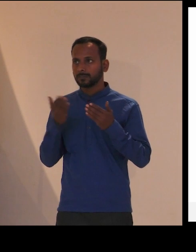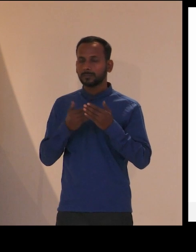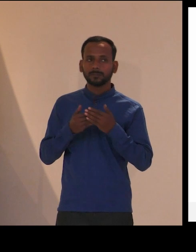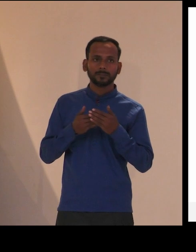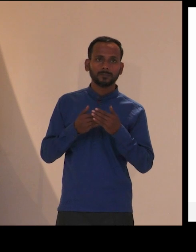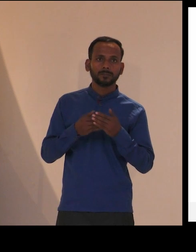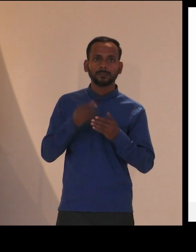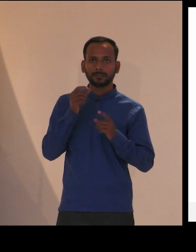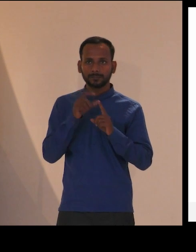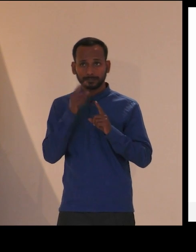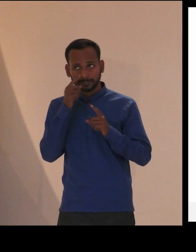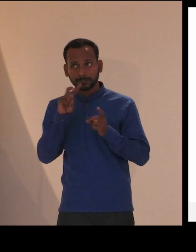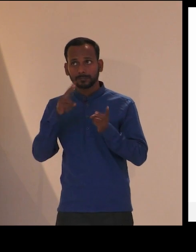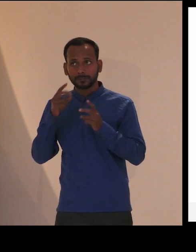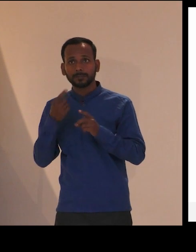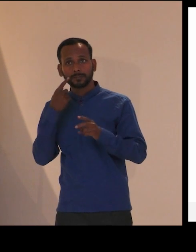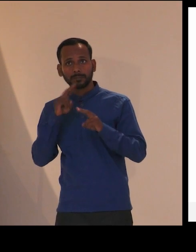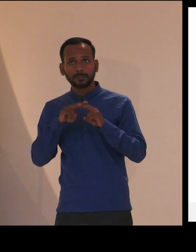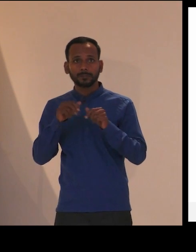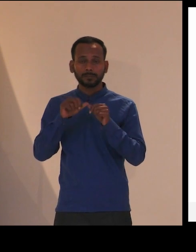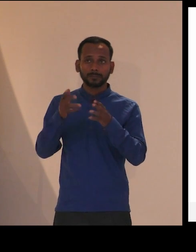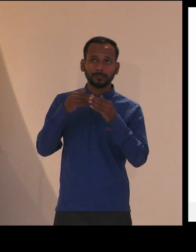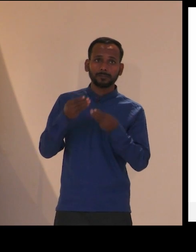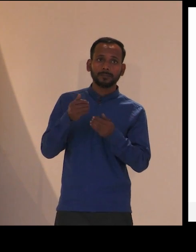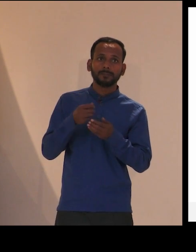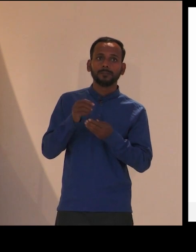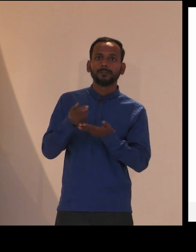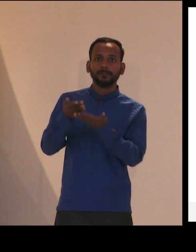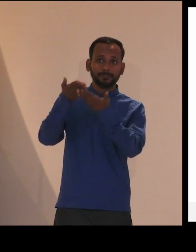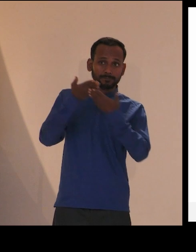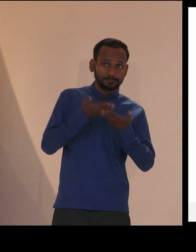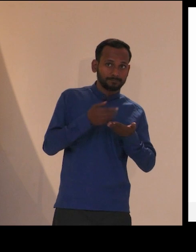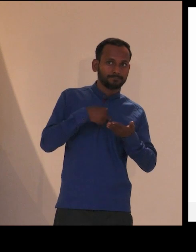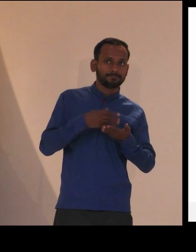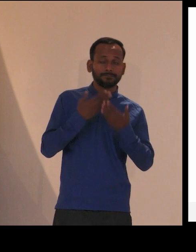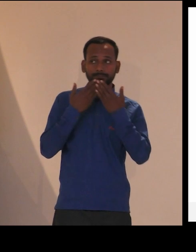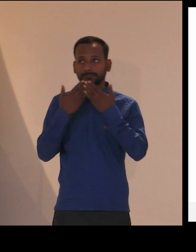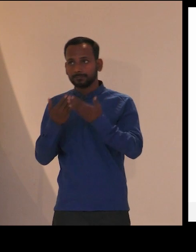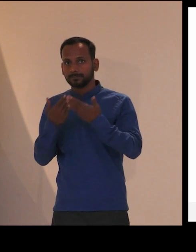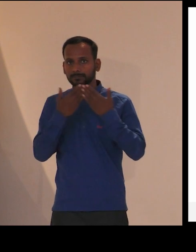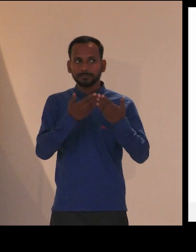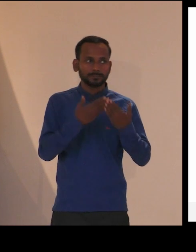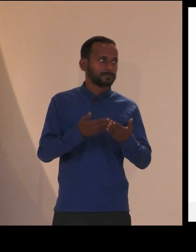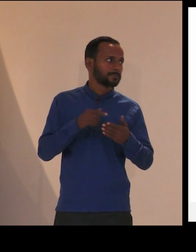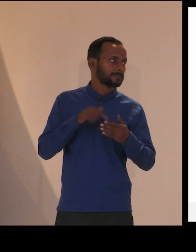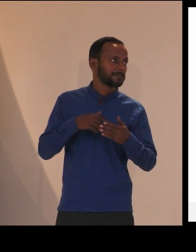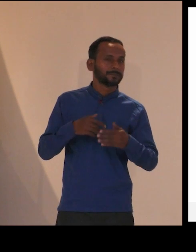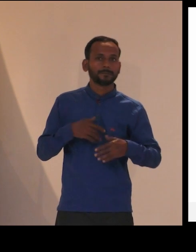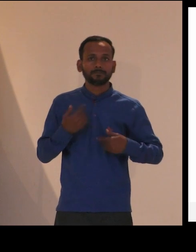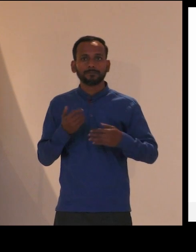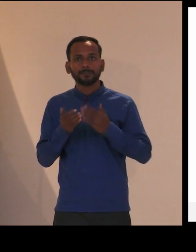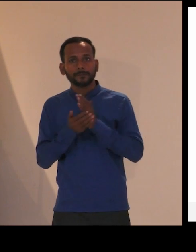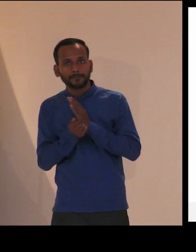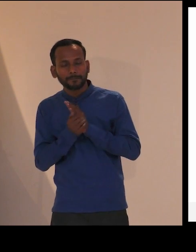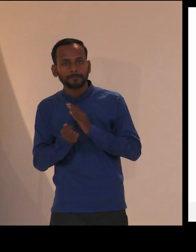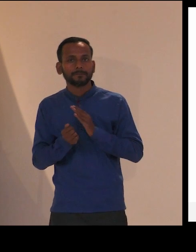Arundhati, Ritvika, and the IFA team for inviting me here. And it's been a very immersive and learning experience for